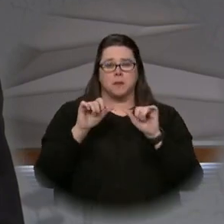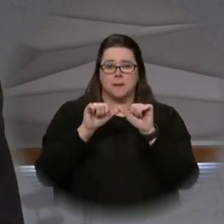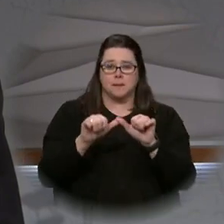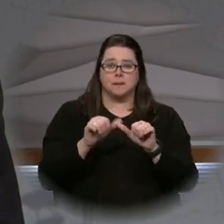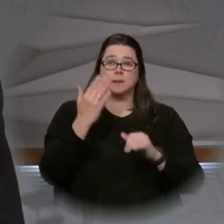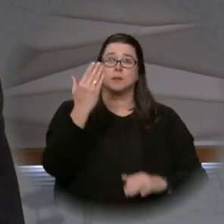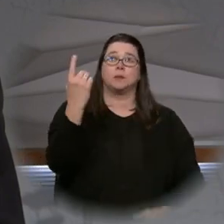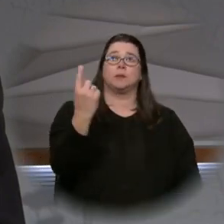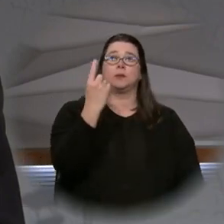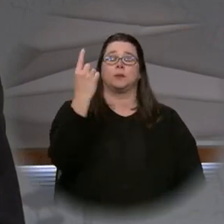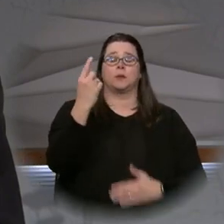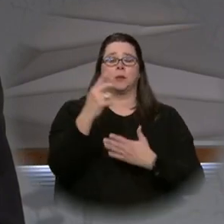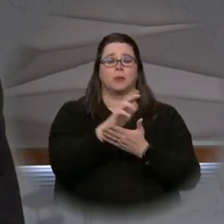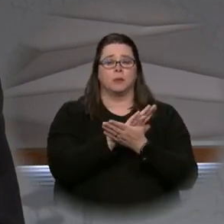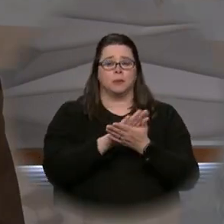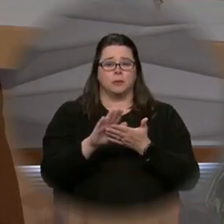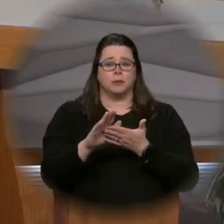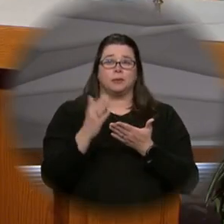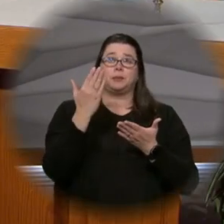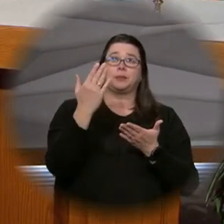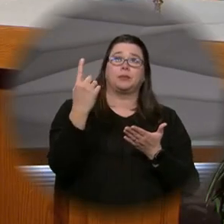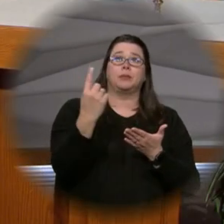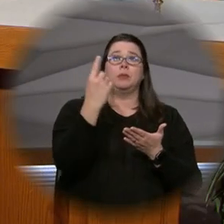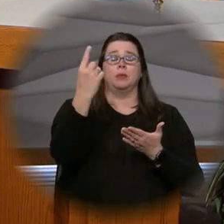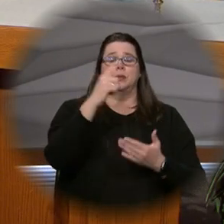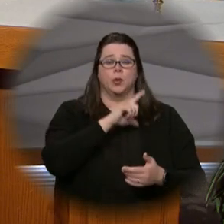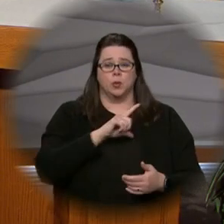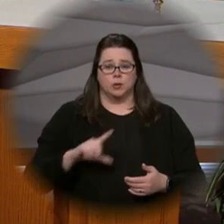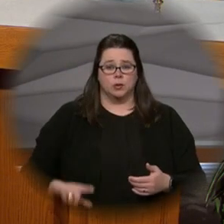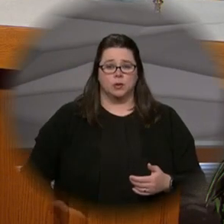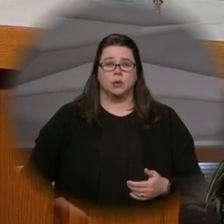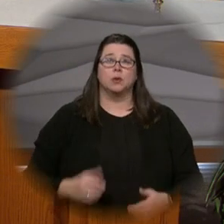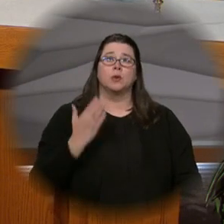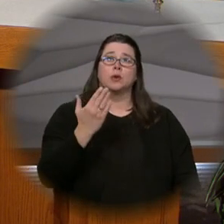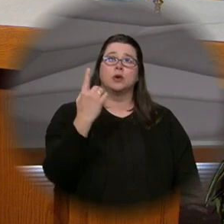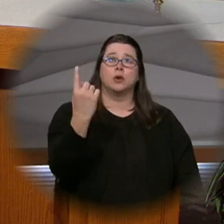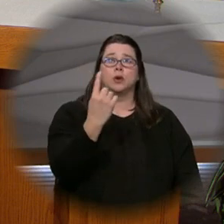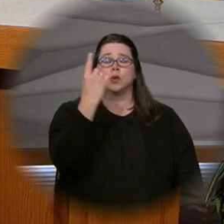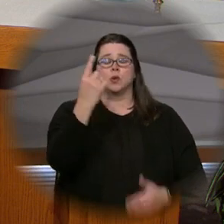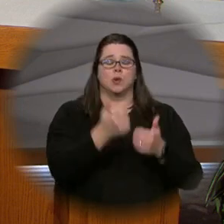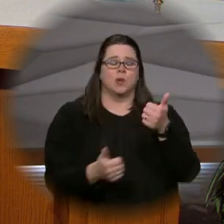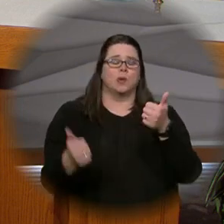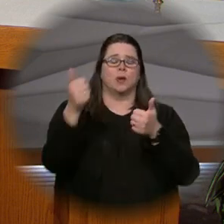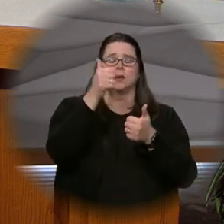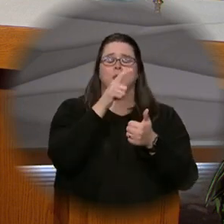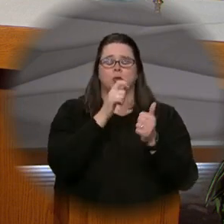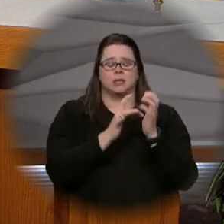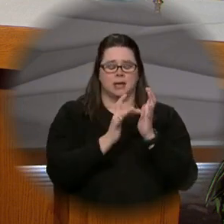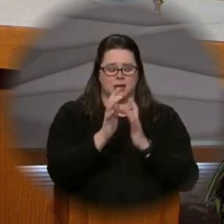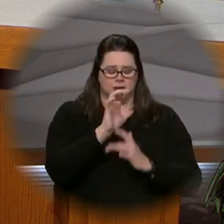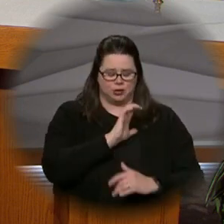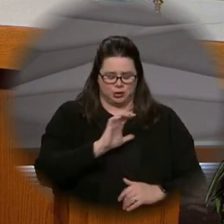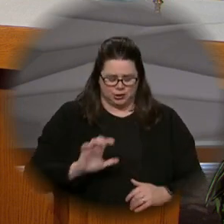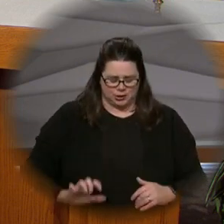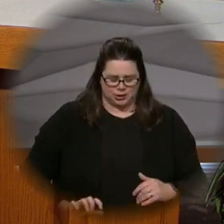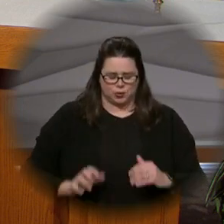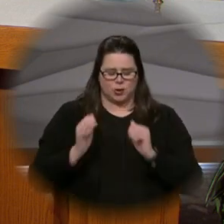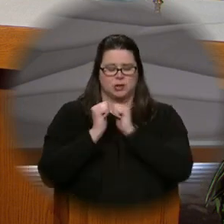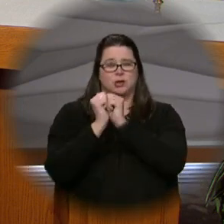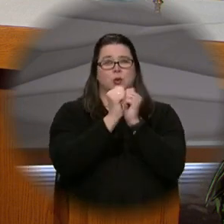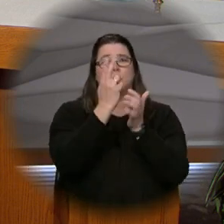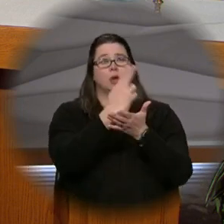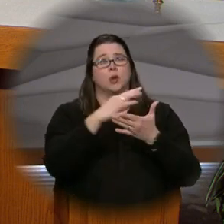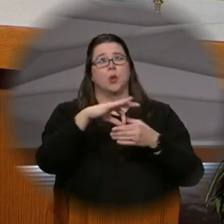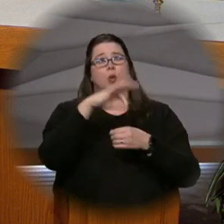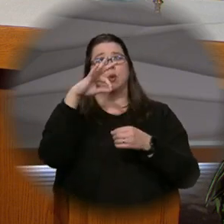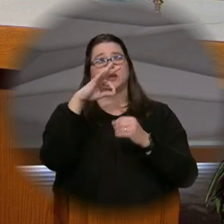have mercy on us. For you alone are the Holy One, you alone are the Lord, you alone are the Most High, Jesus